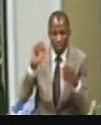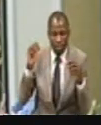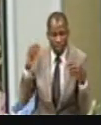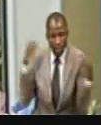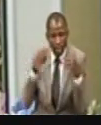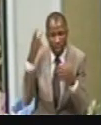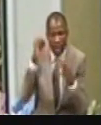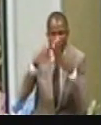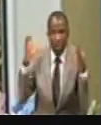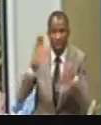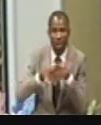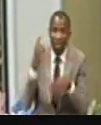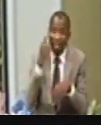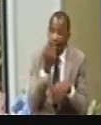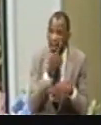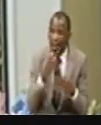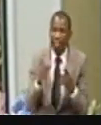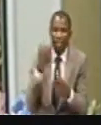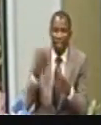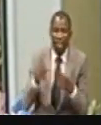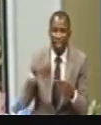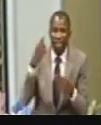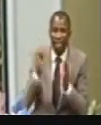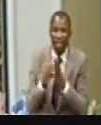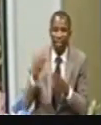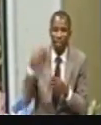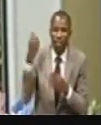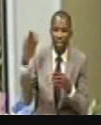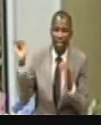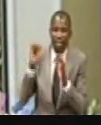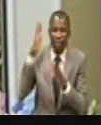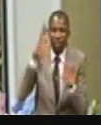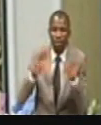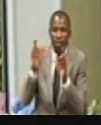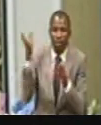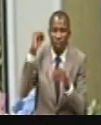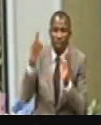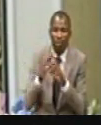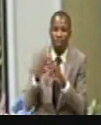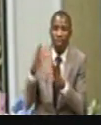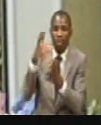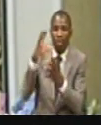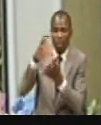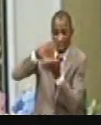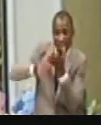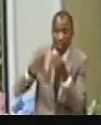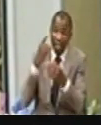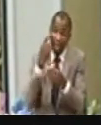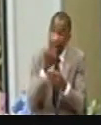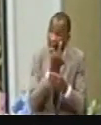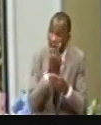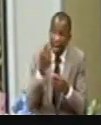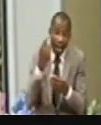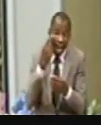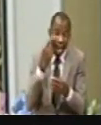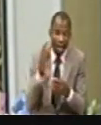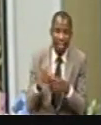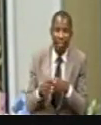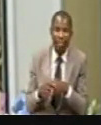were coming out of my eye. They said the only solution is for them to remove my eye and put artificial.